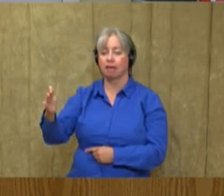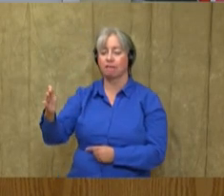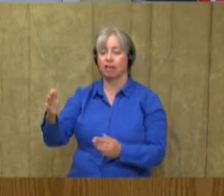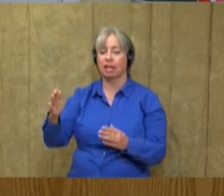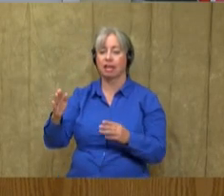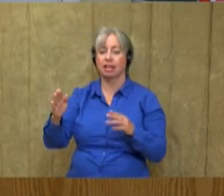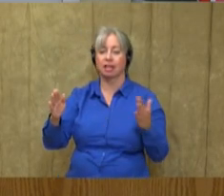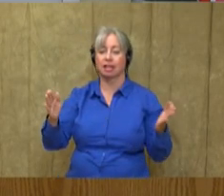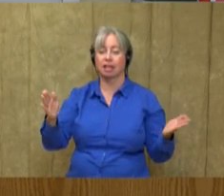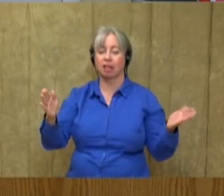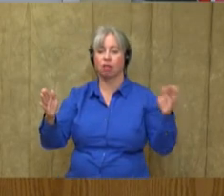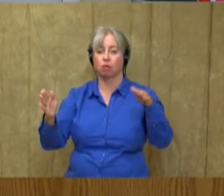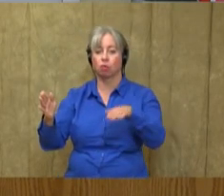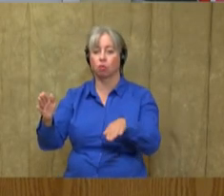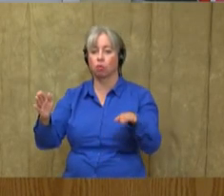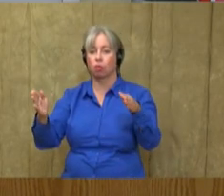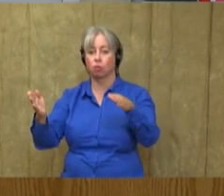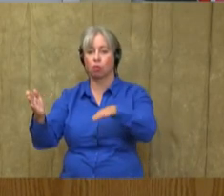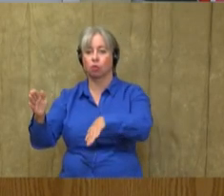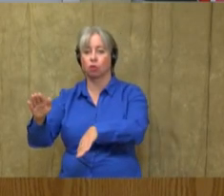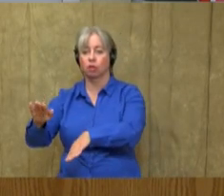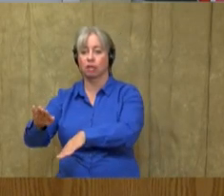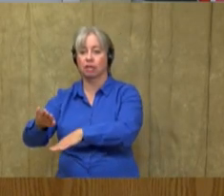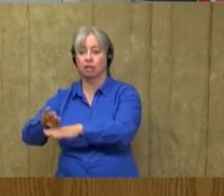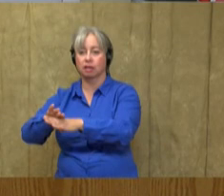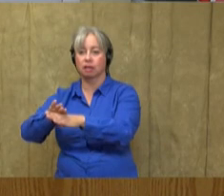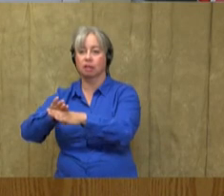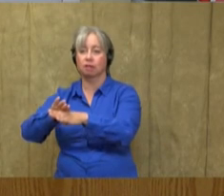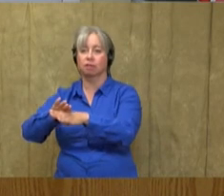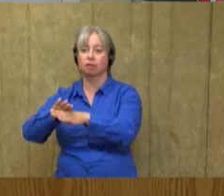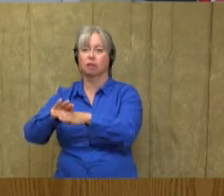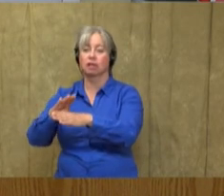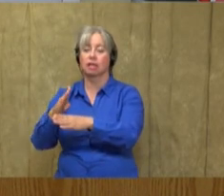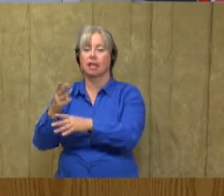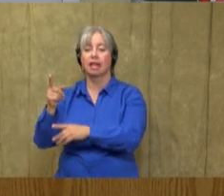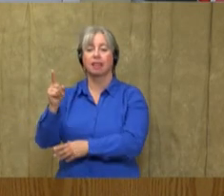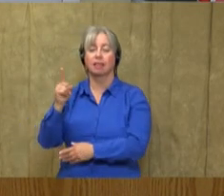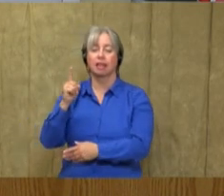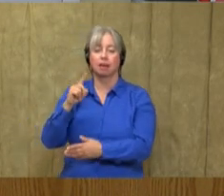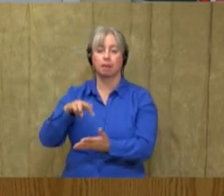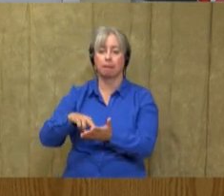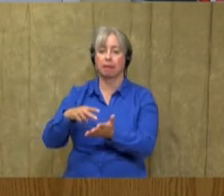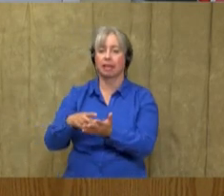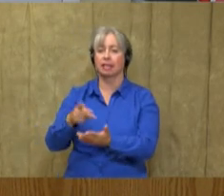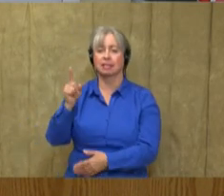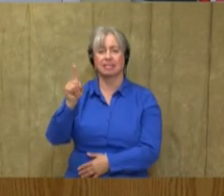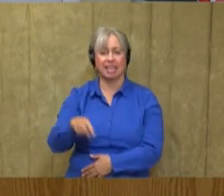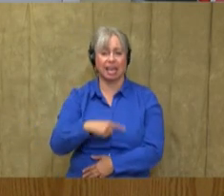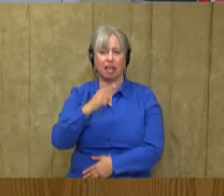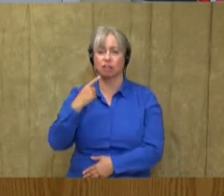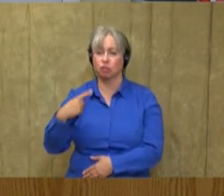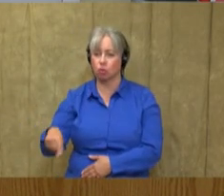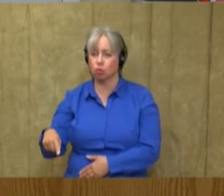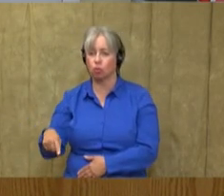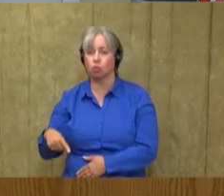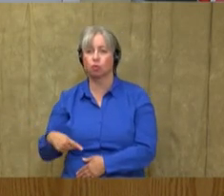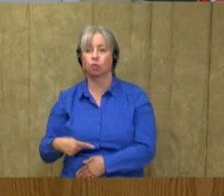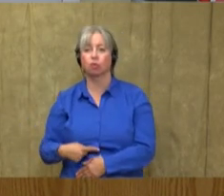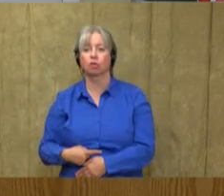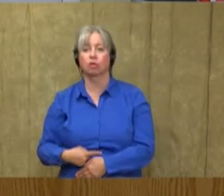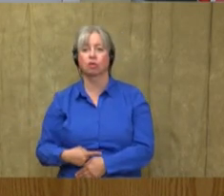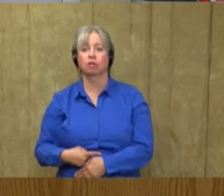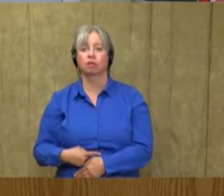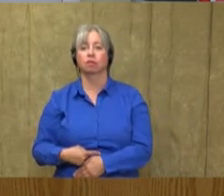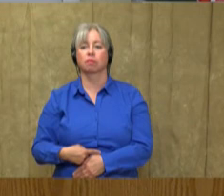time, then those waves will cross over each other and actually cancel each other out. And that we interpret as